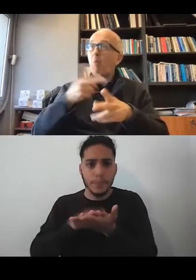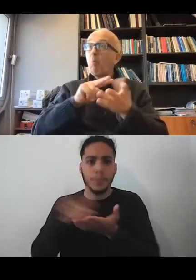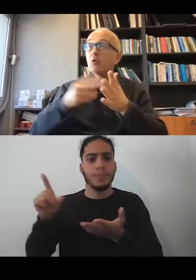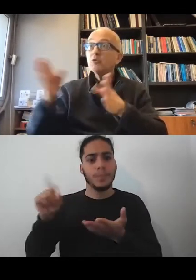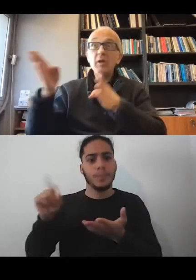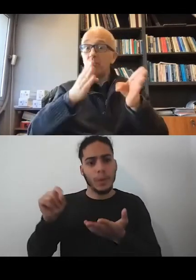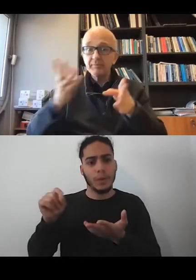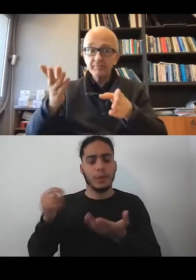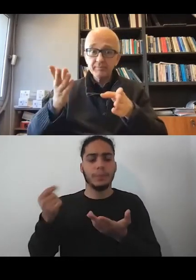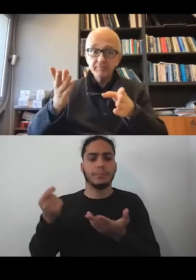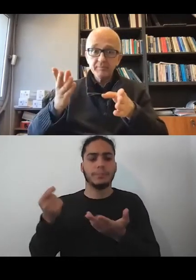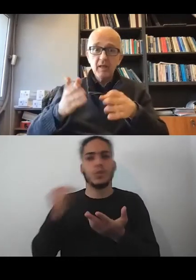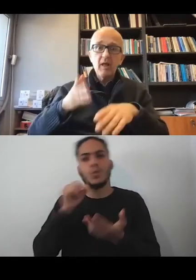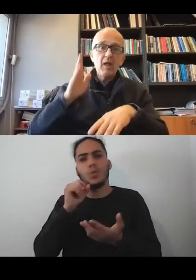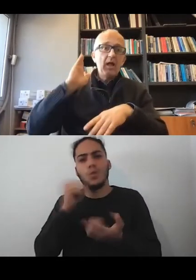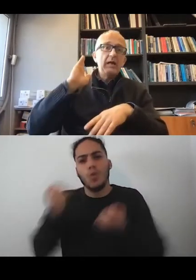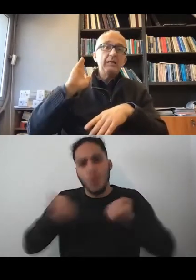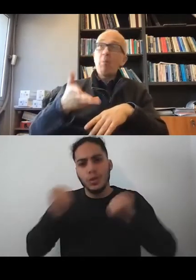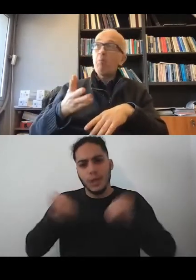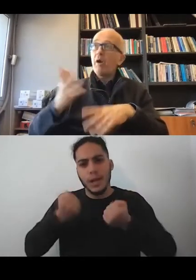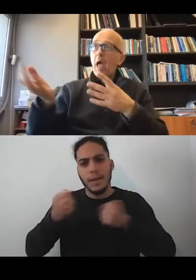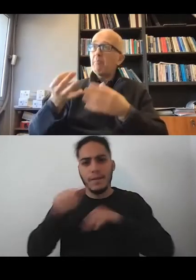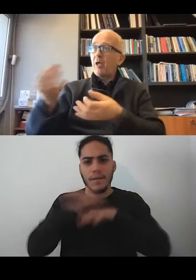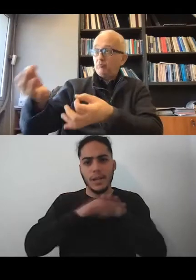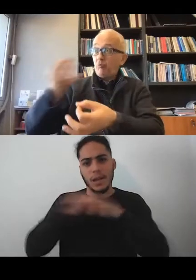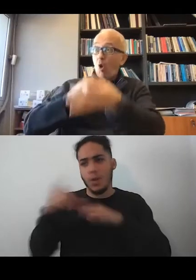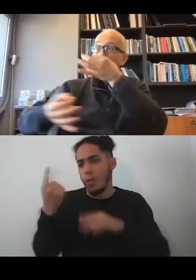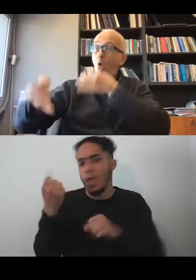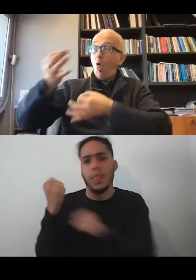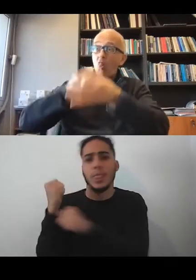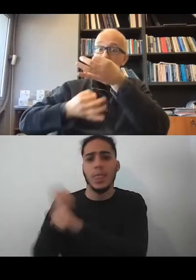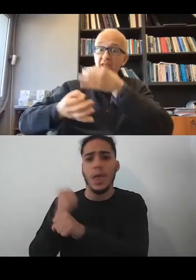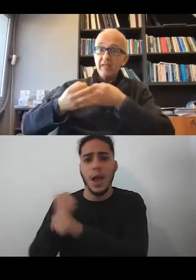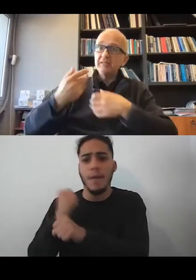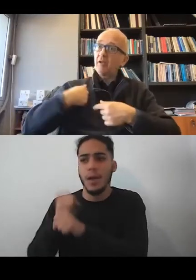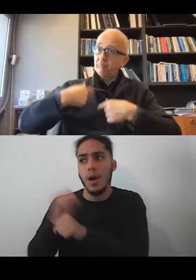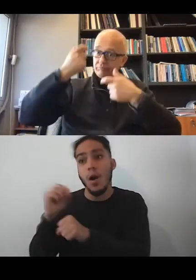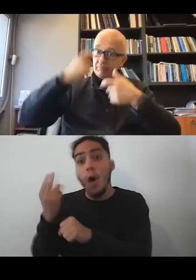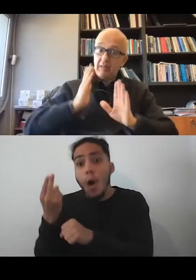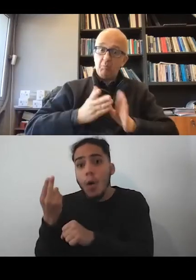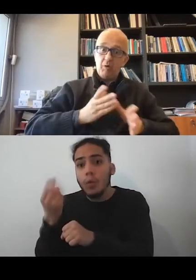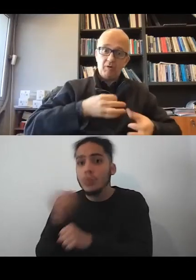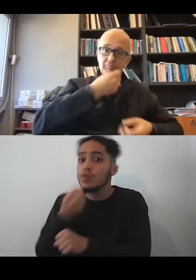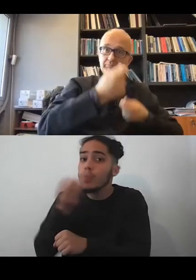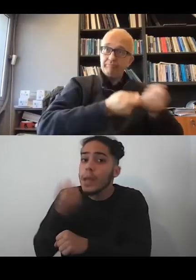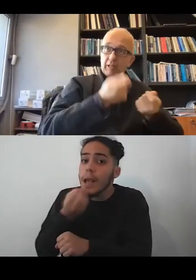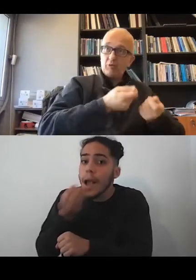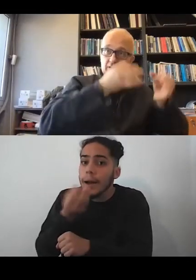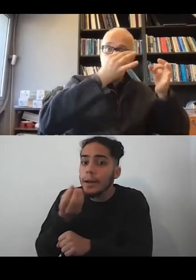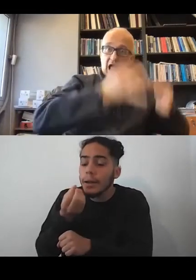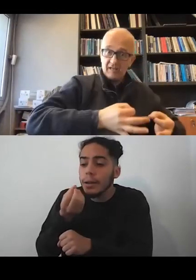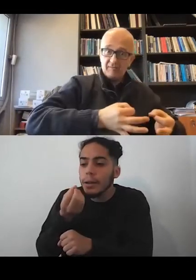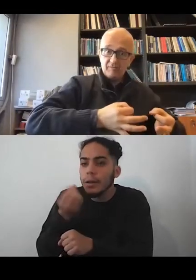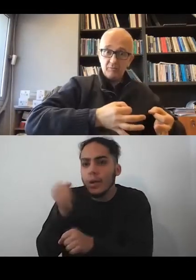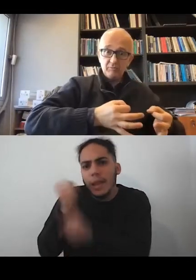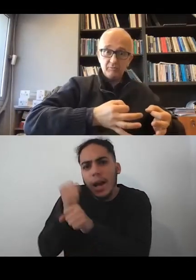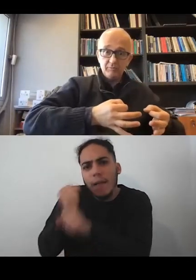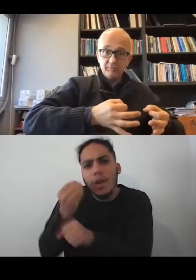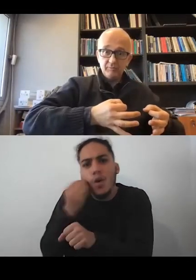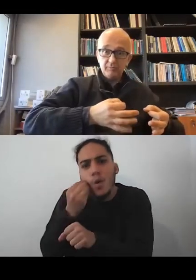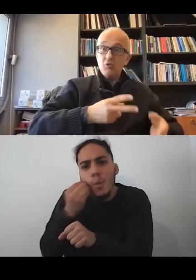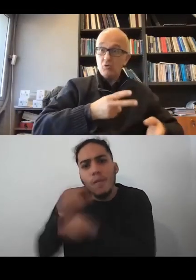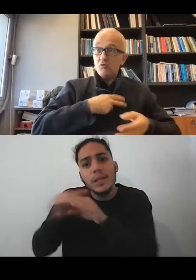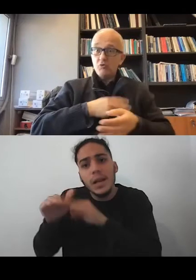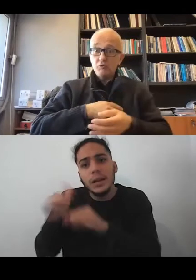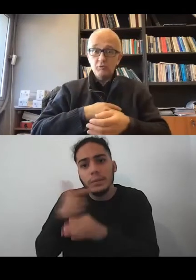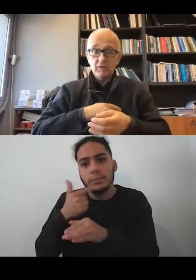carry out given tasks, or explaining the given tasks in the right order. So you have, if you want to